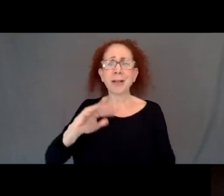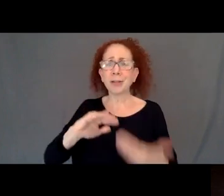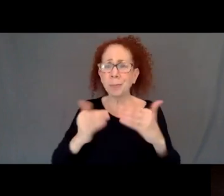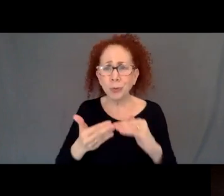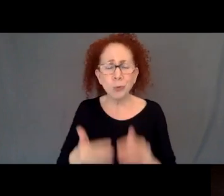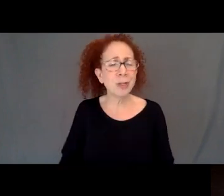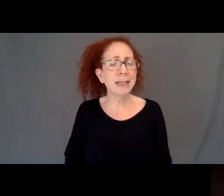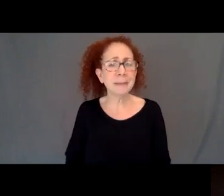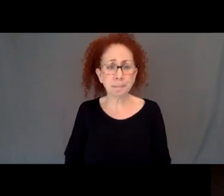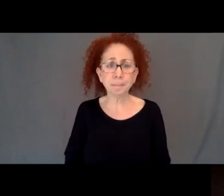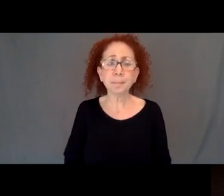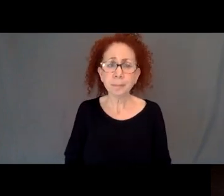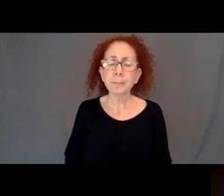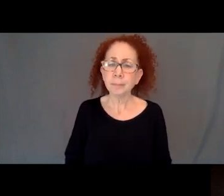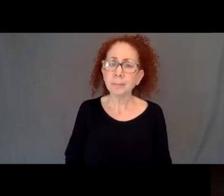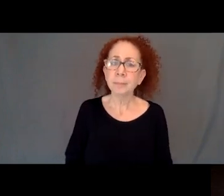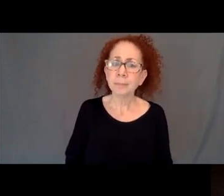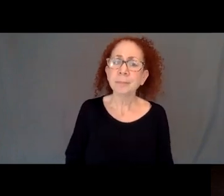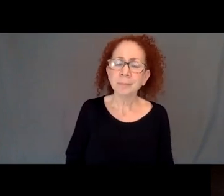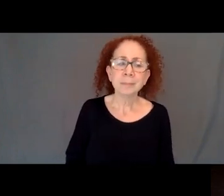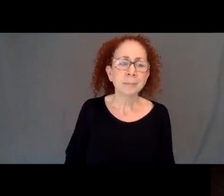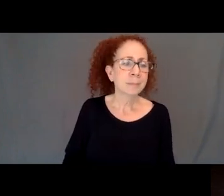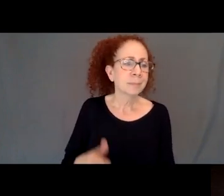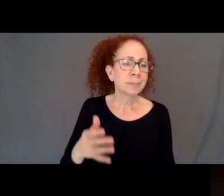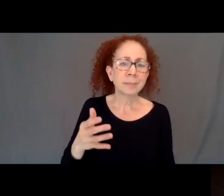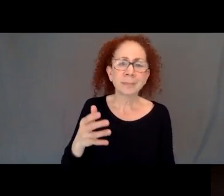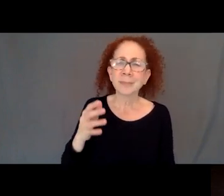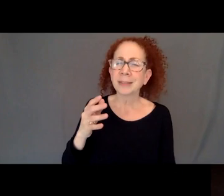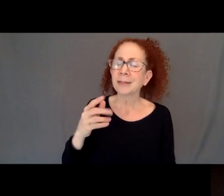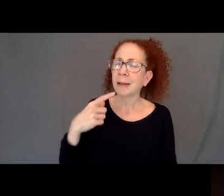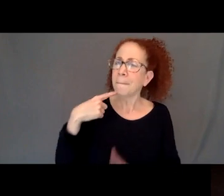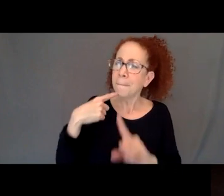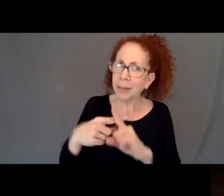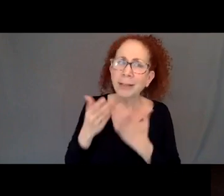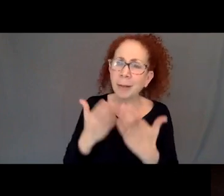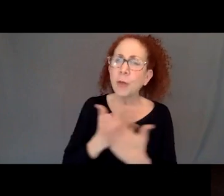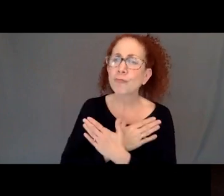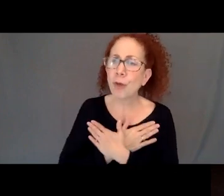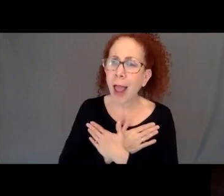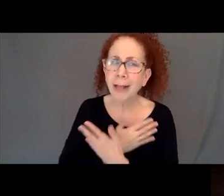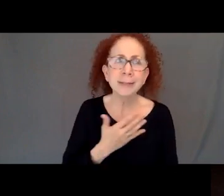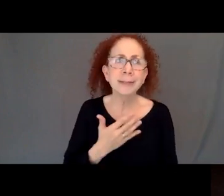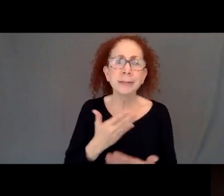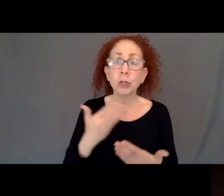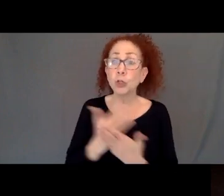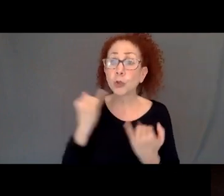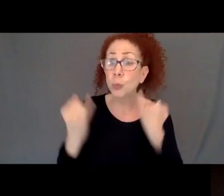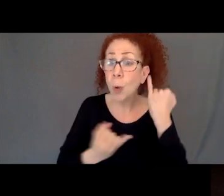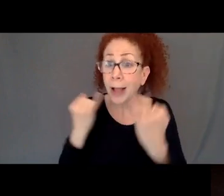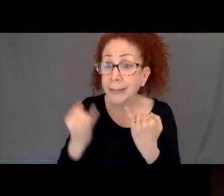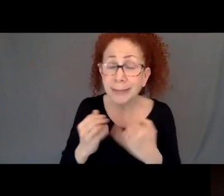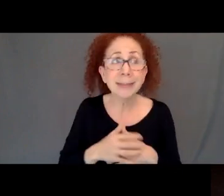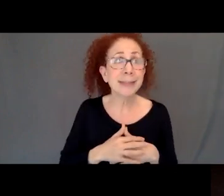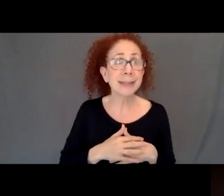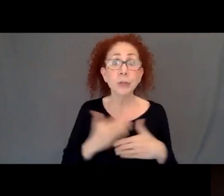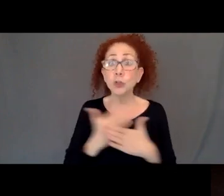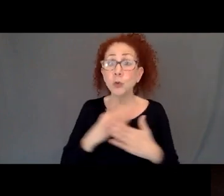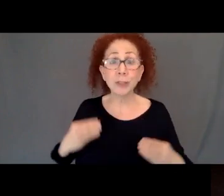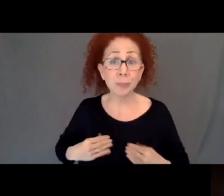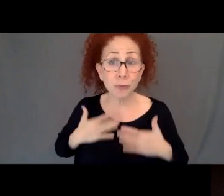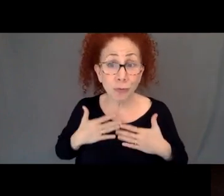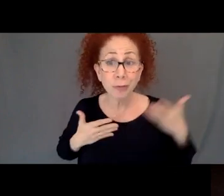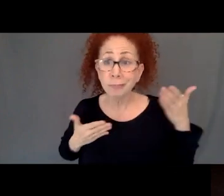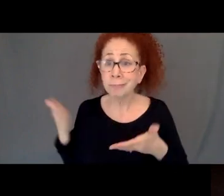for bringing that, the rest, the new ideas, the new